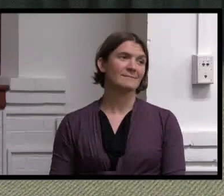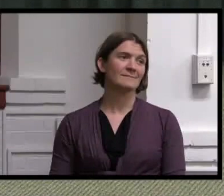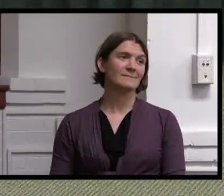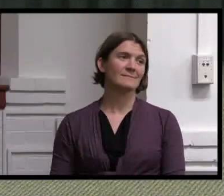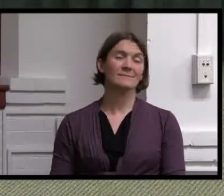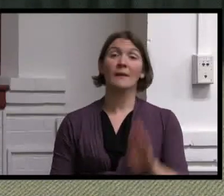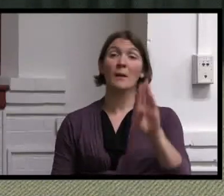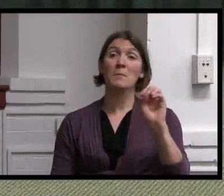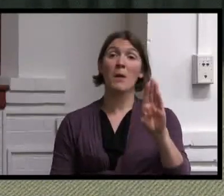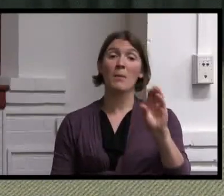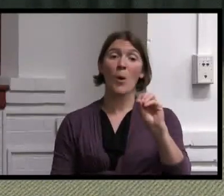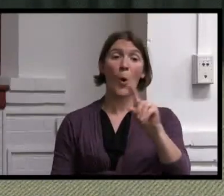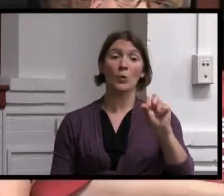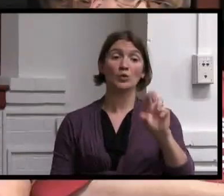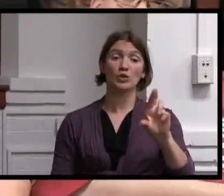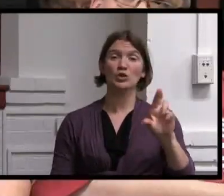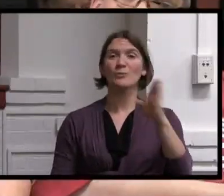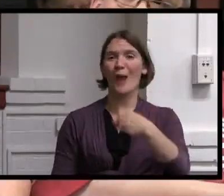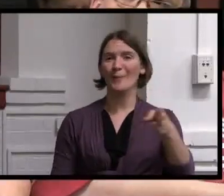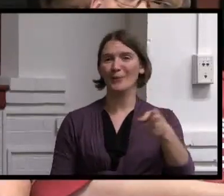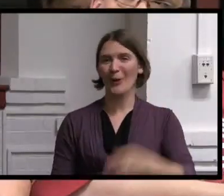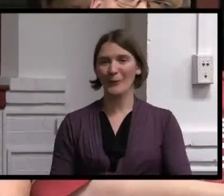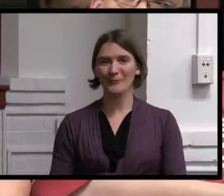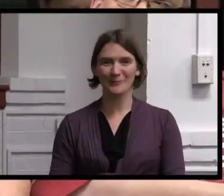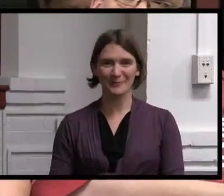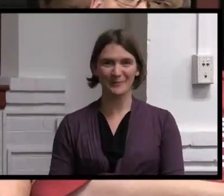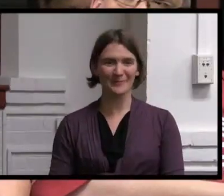So, Bob Ozer, Brattleboro.